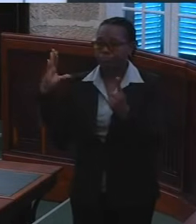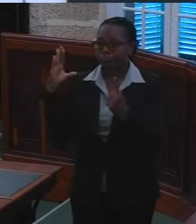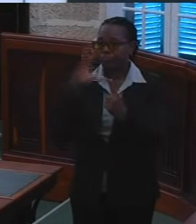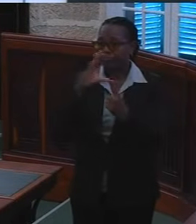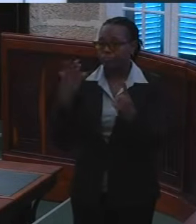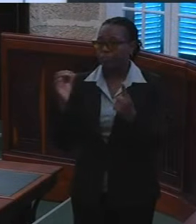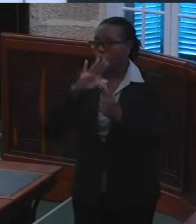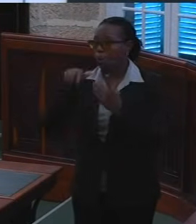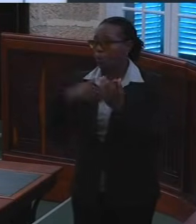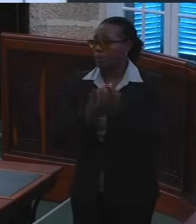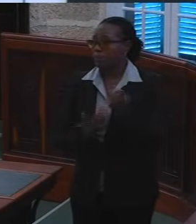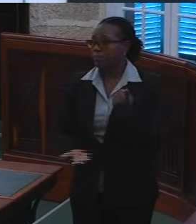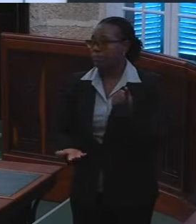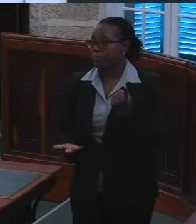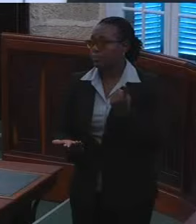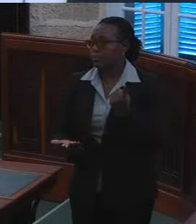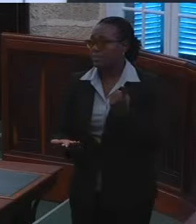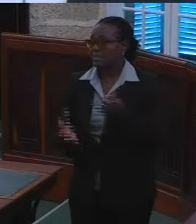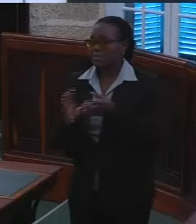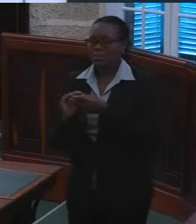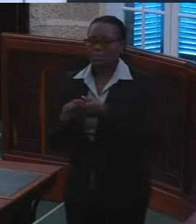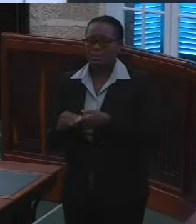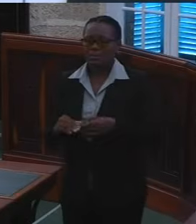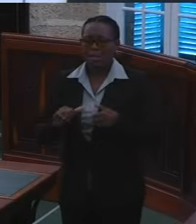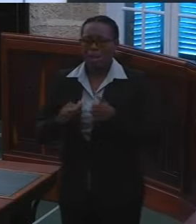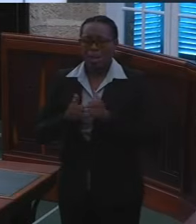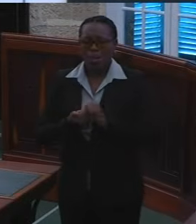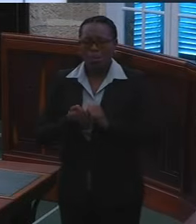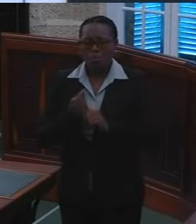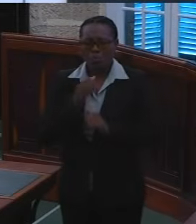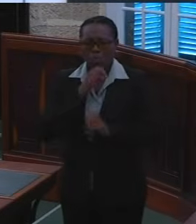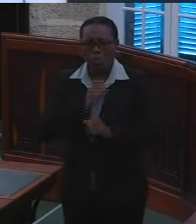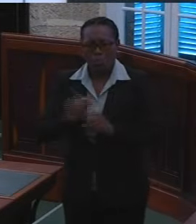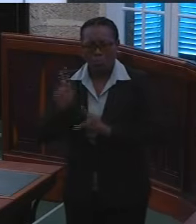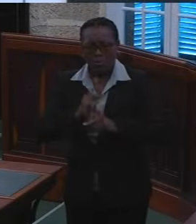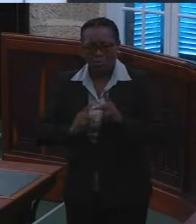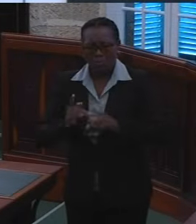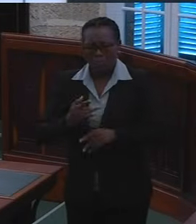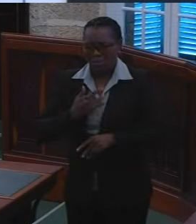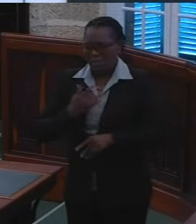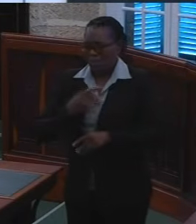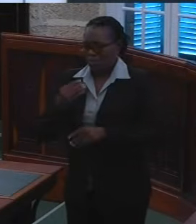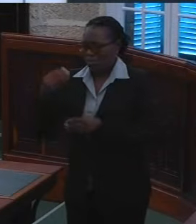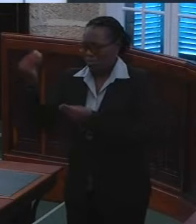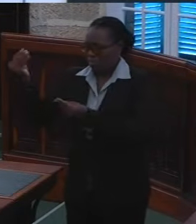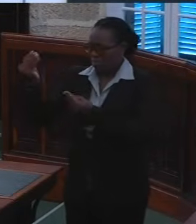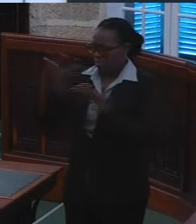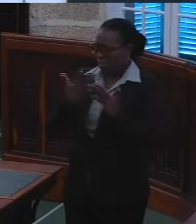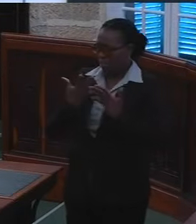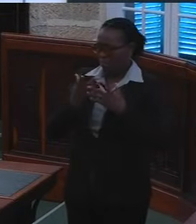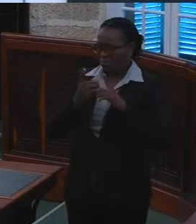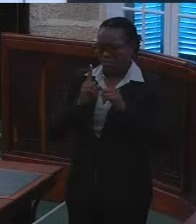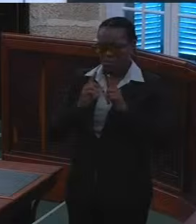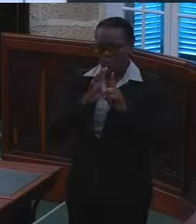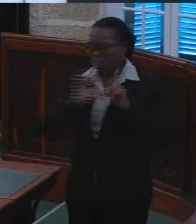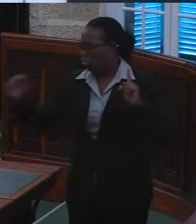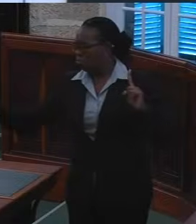So we ask ourselves, how do older persons face neglect, abandonment, financial